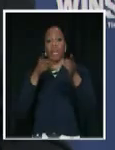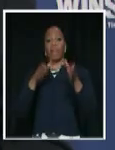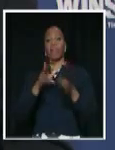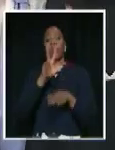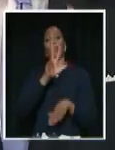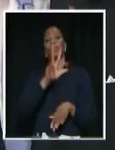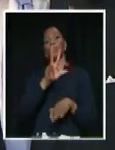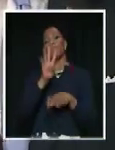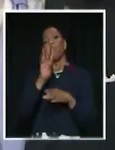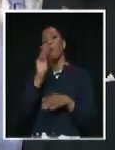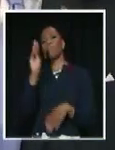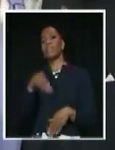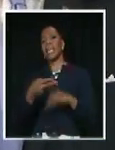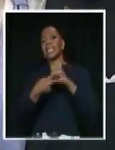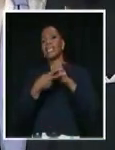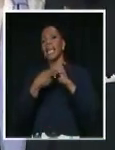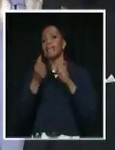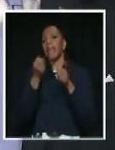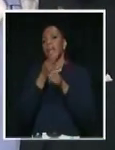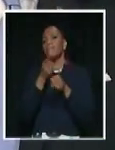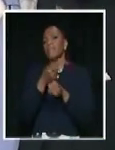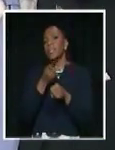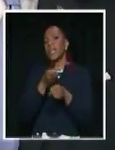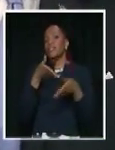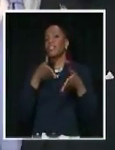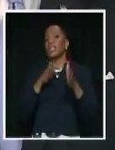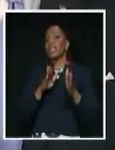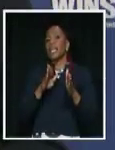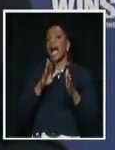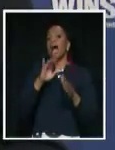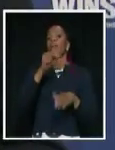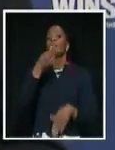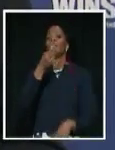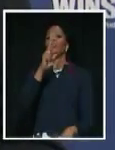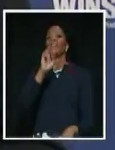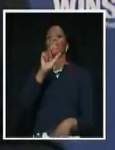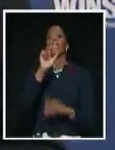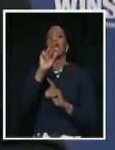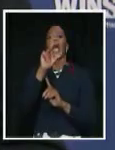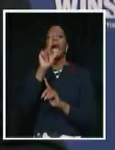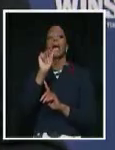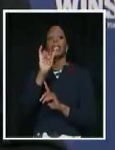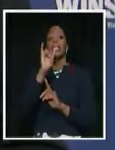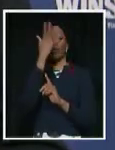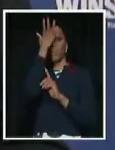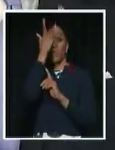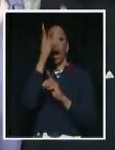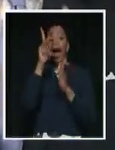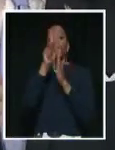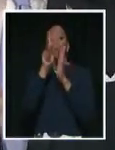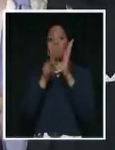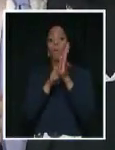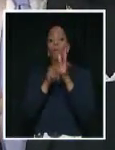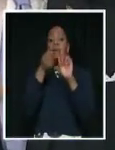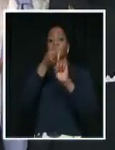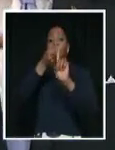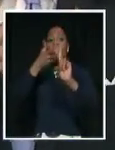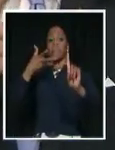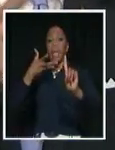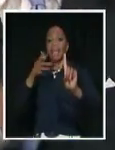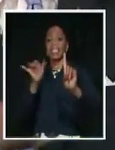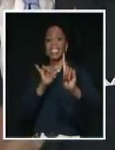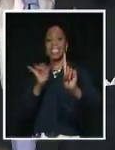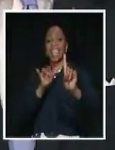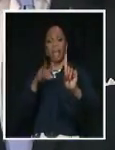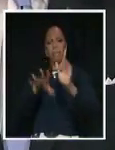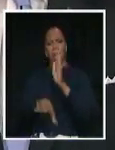every year to allow Mayor Giuliani and Speaker Peter Vallone the opportunity to expand programs just like this. Okay. I'll find a budget director who will do an